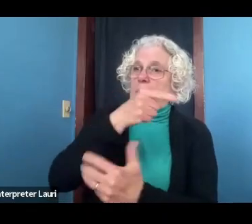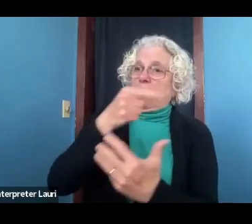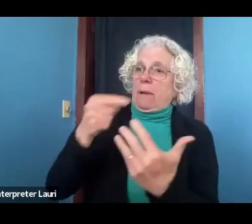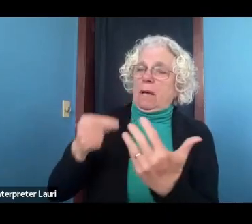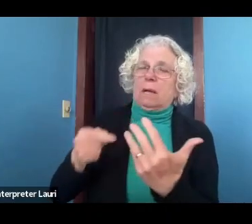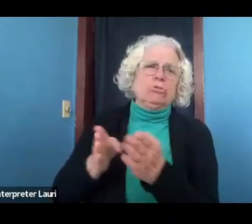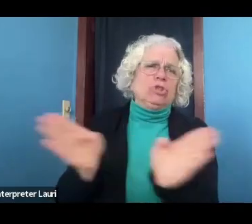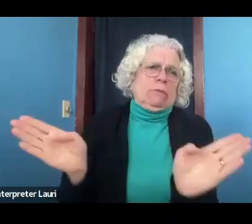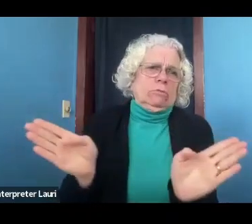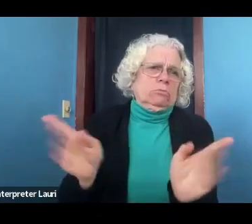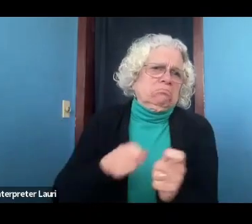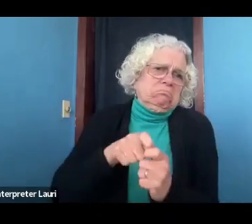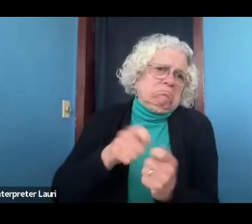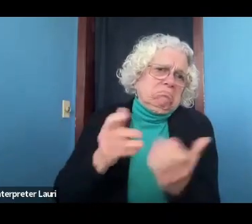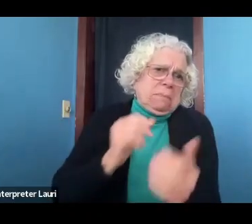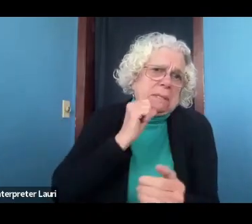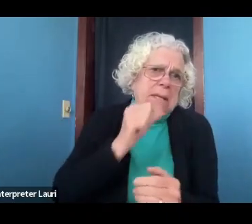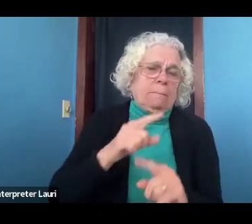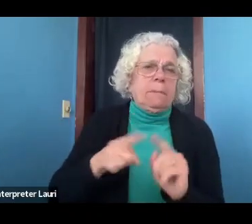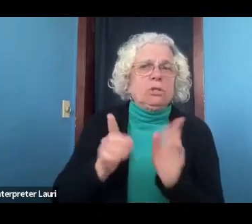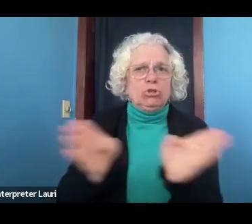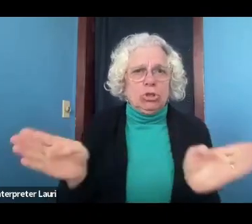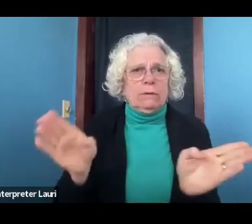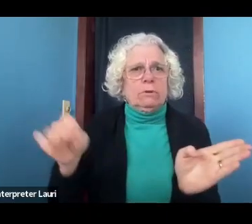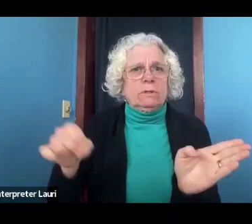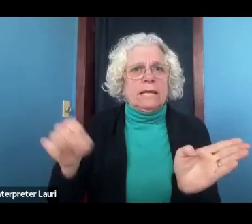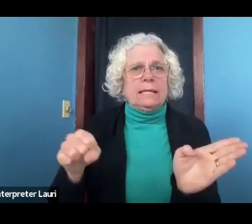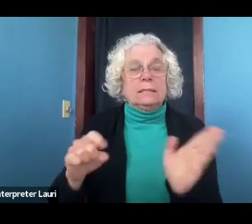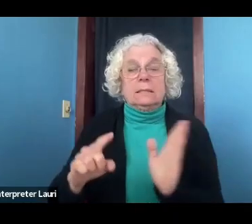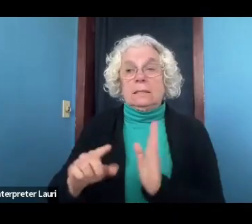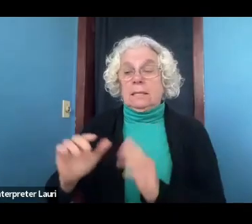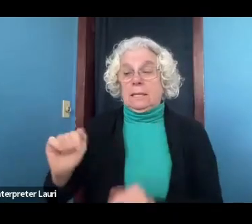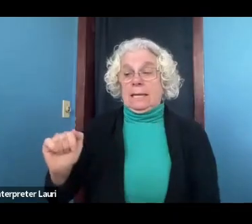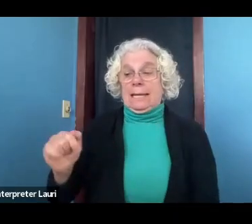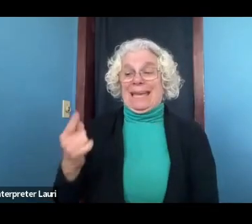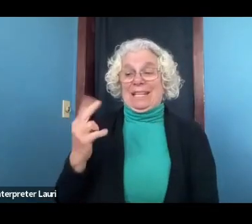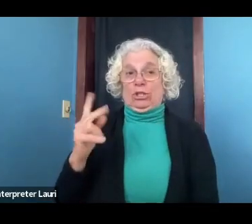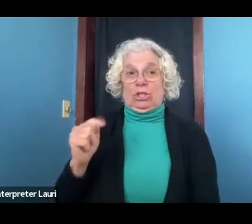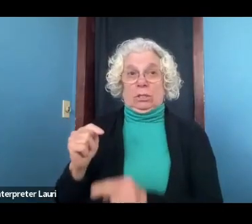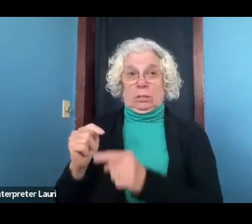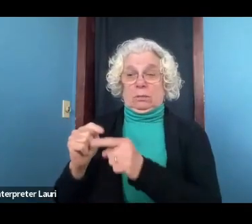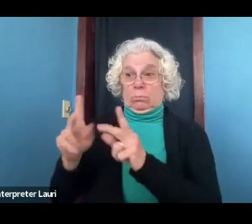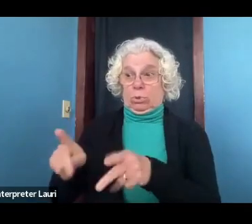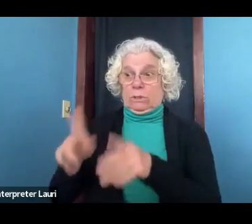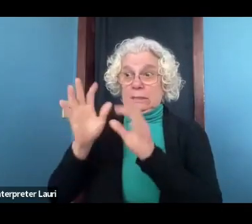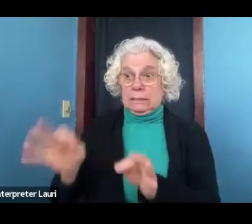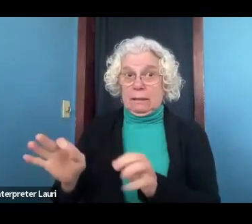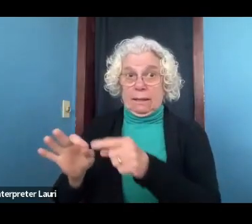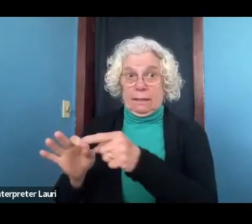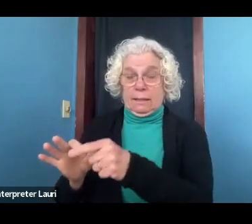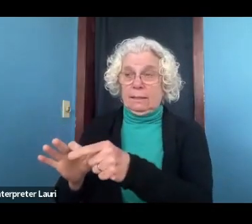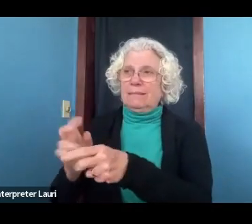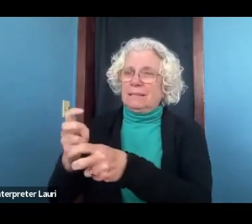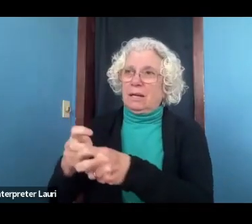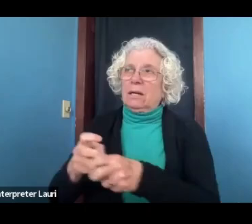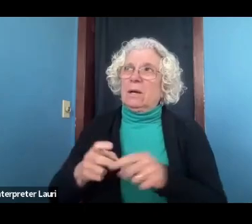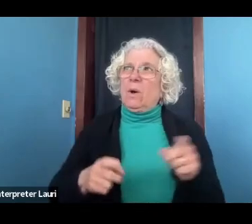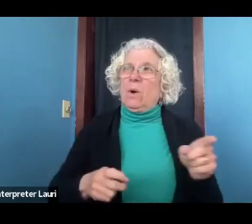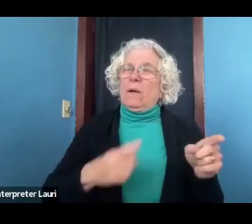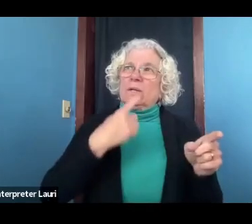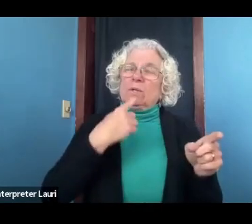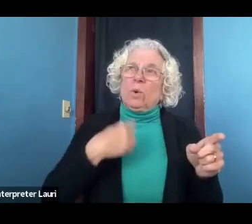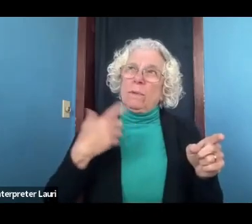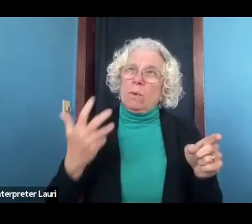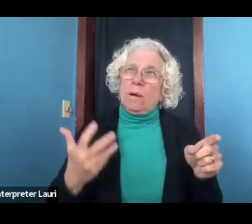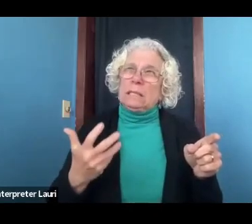terms. But sometimes being an agent is hard, even if you're trying to remember those things that you were told.